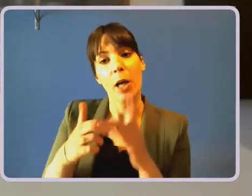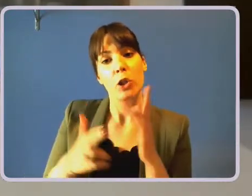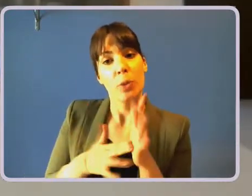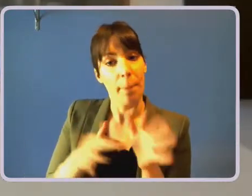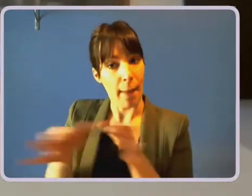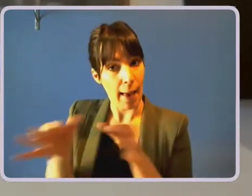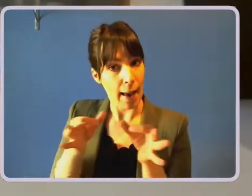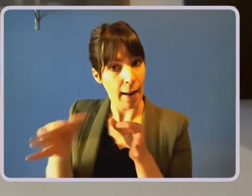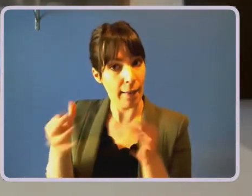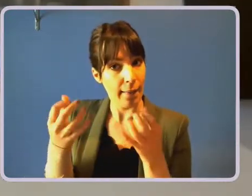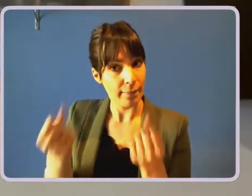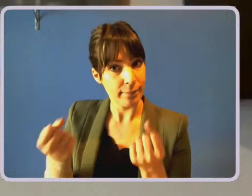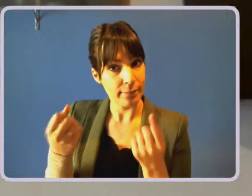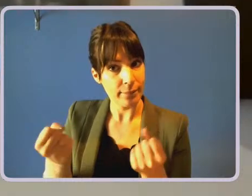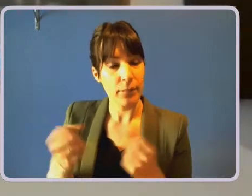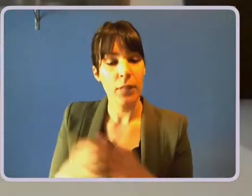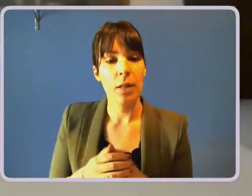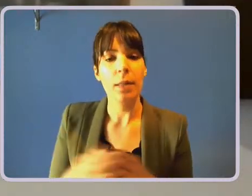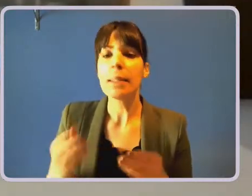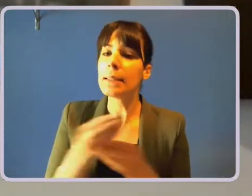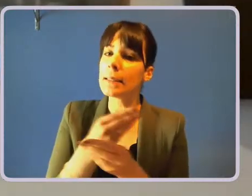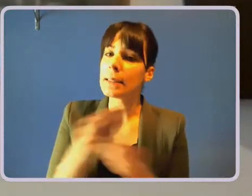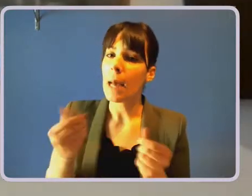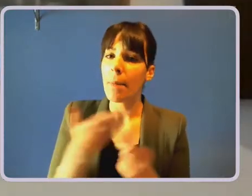Some of those disability action plans have